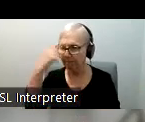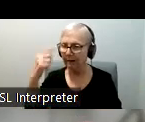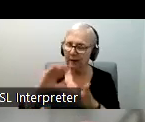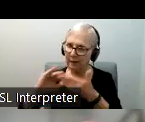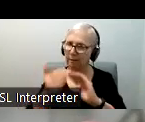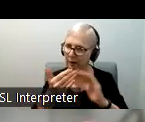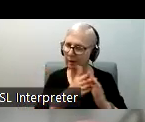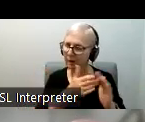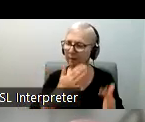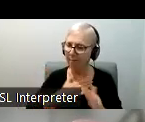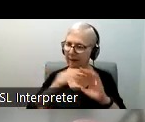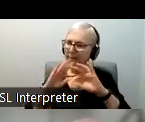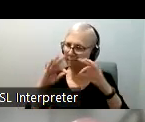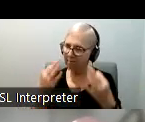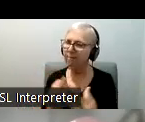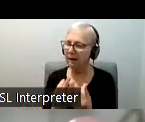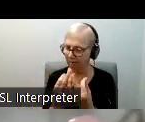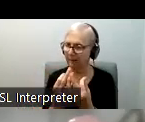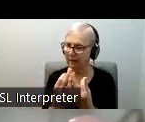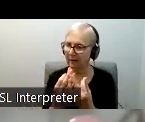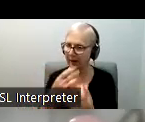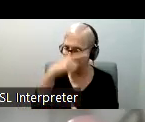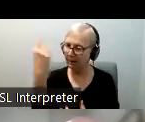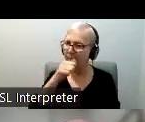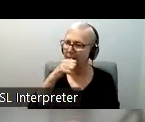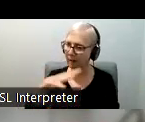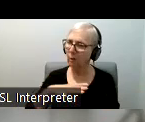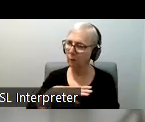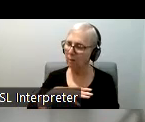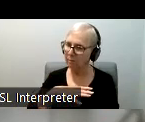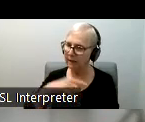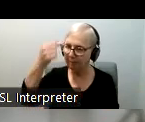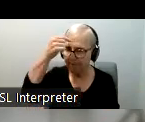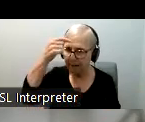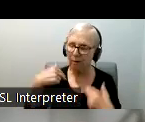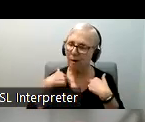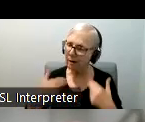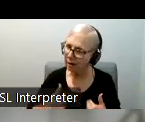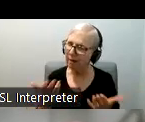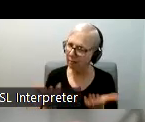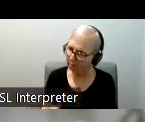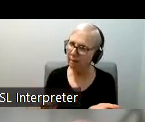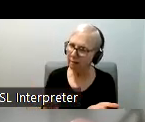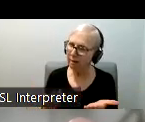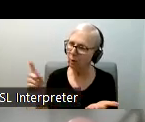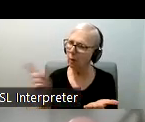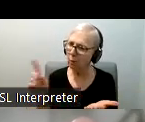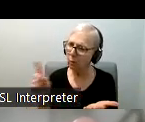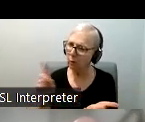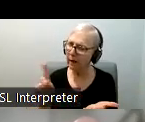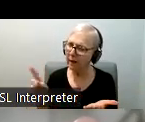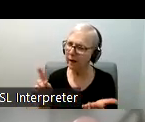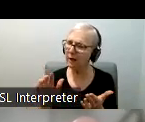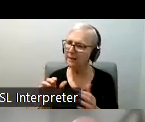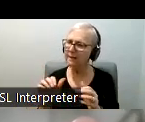my family and I as a Black woman and our mental health? Where are we going to put those